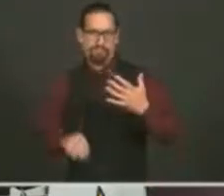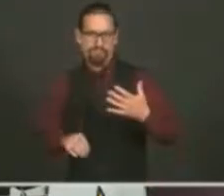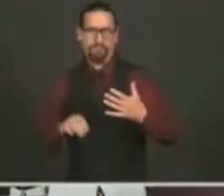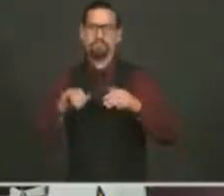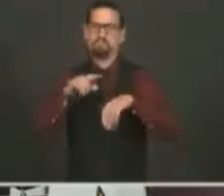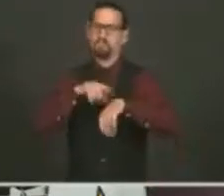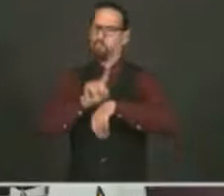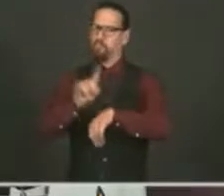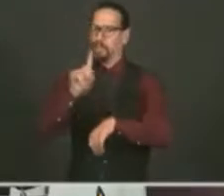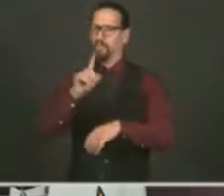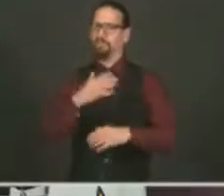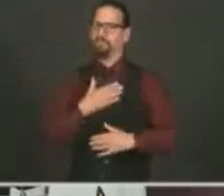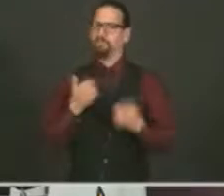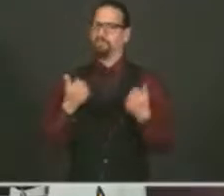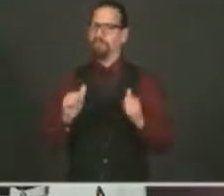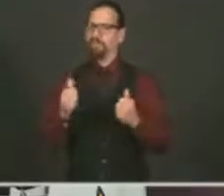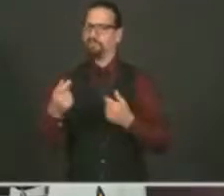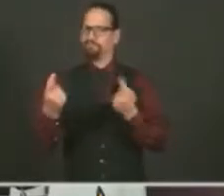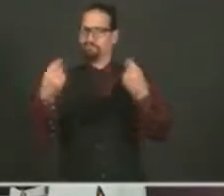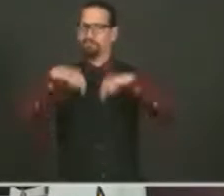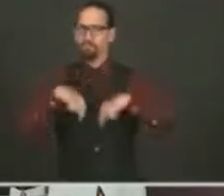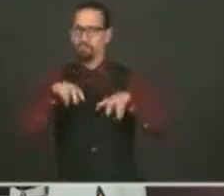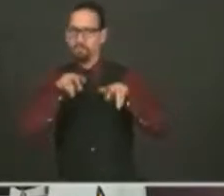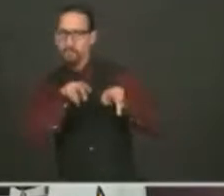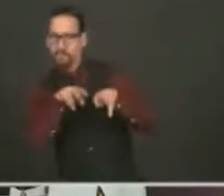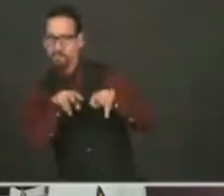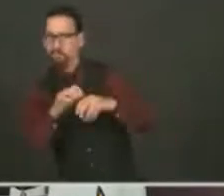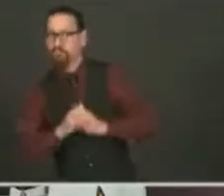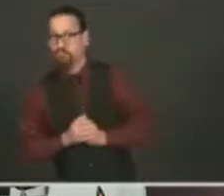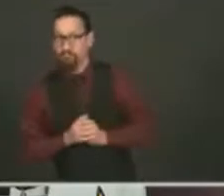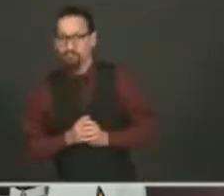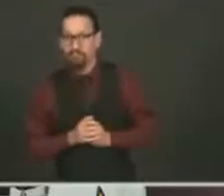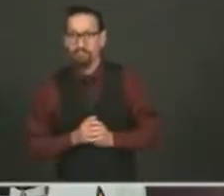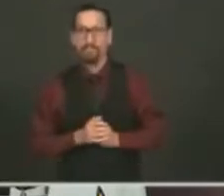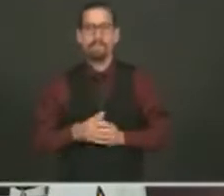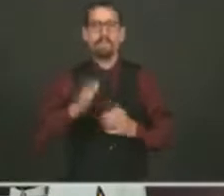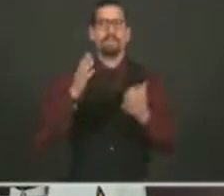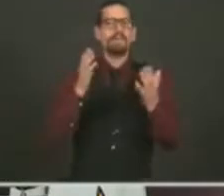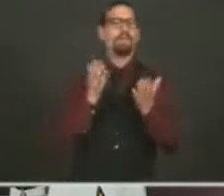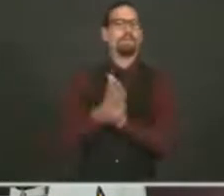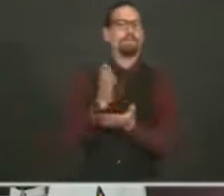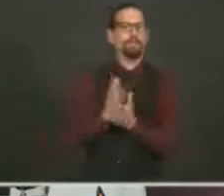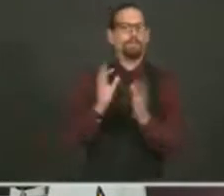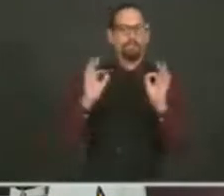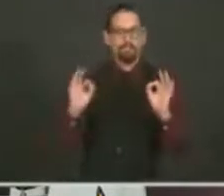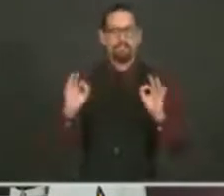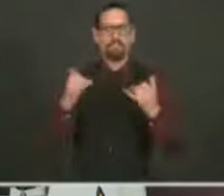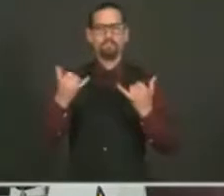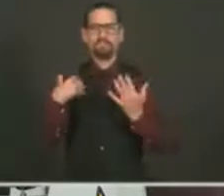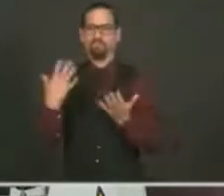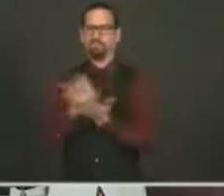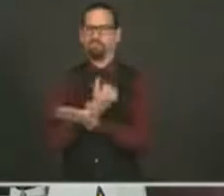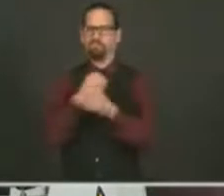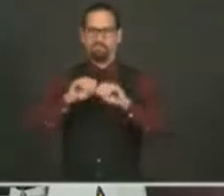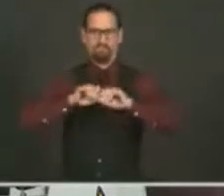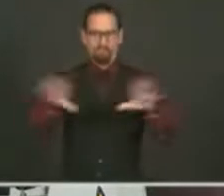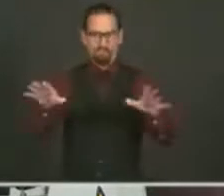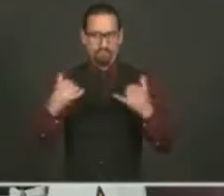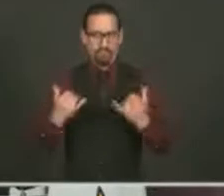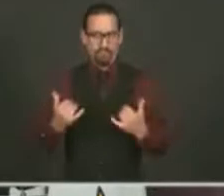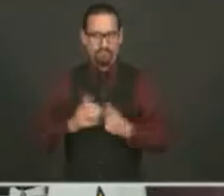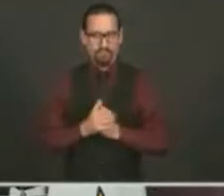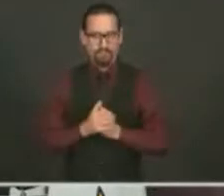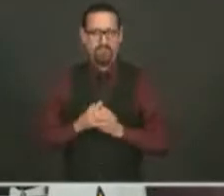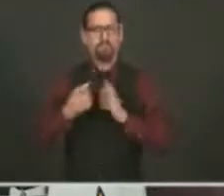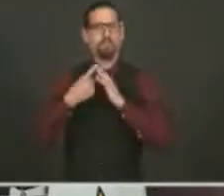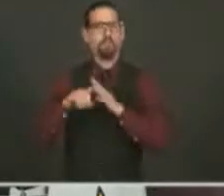at 1 o'clock. Okay, we have a lot to get through today, so I'll begin as we always do with the data, and I'll ask you please to put that